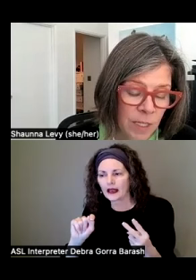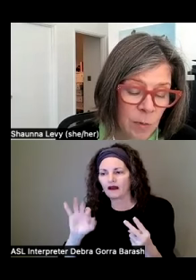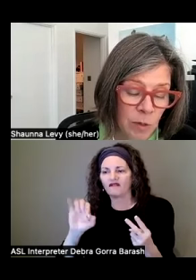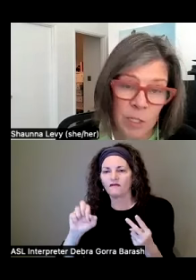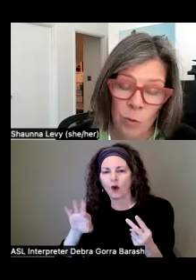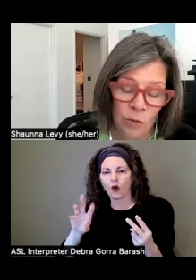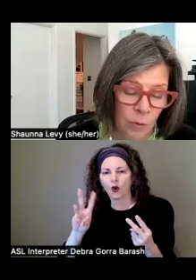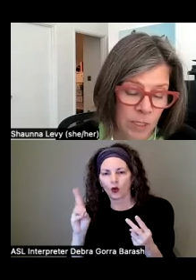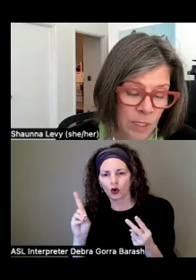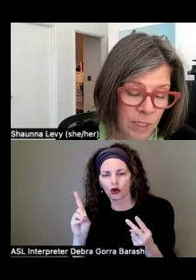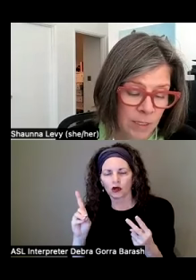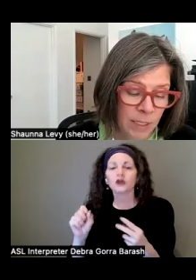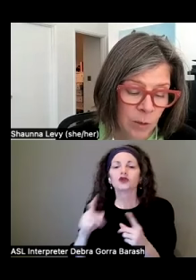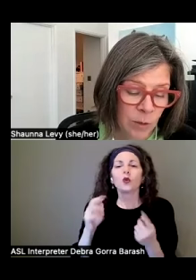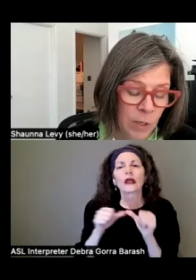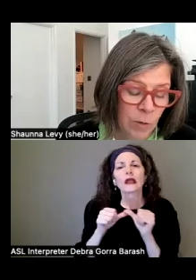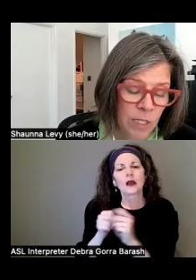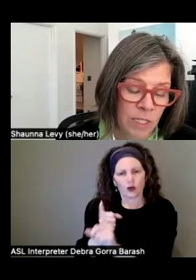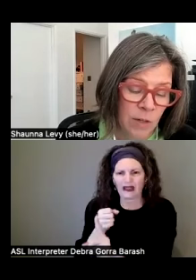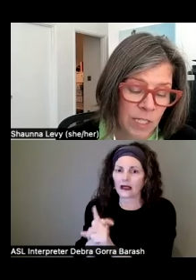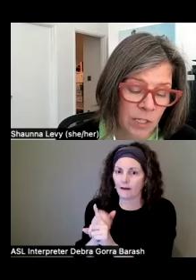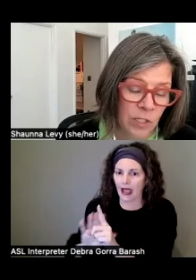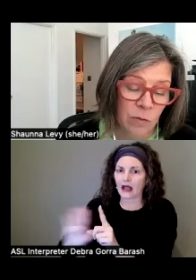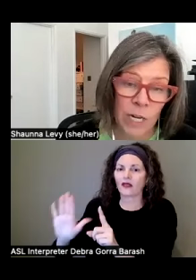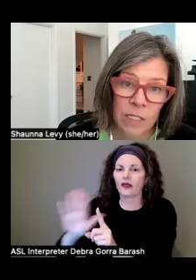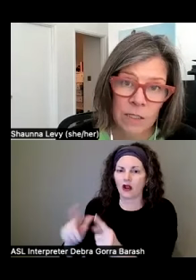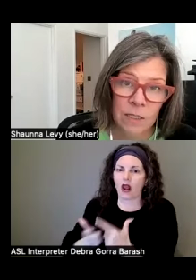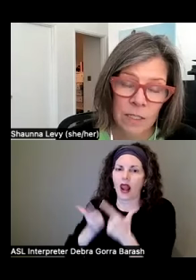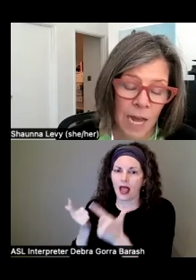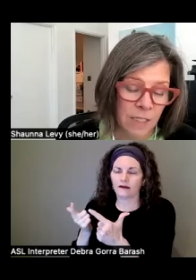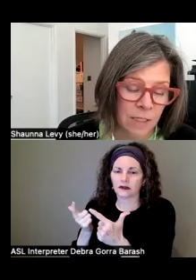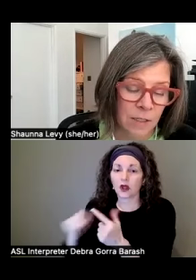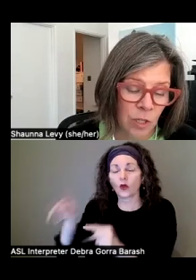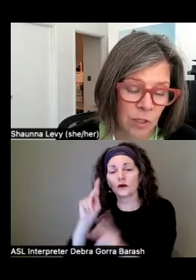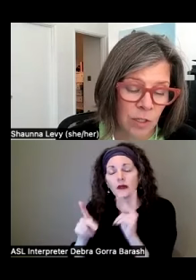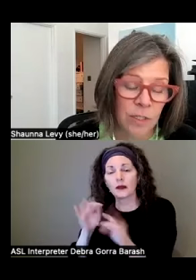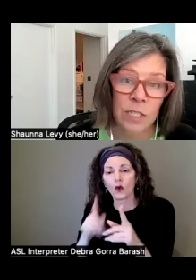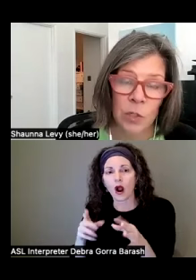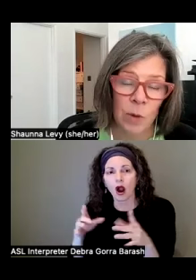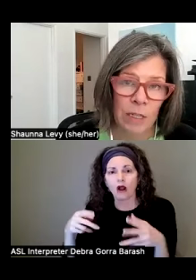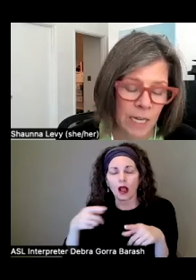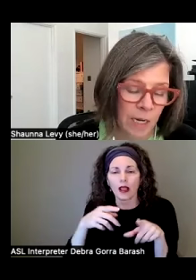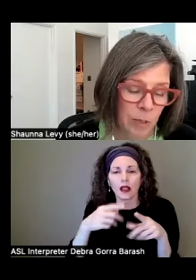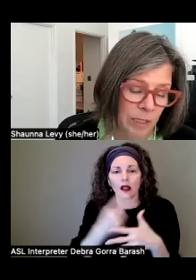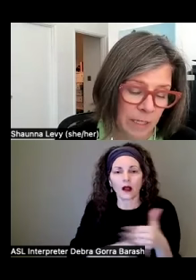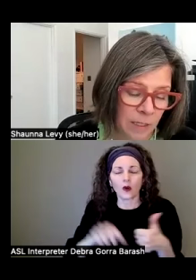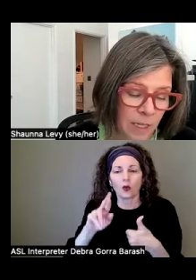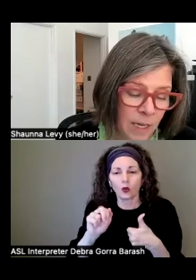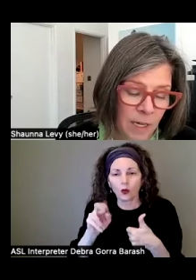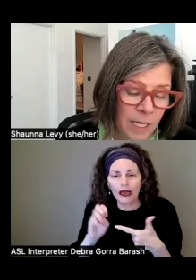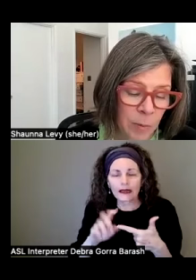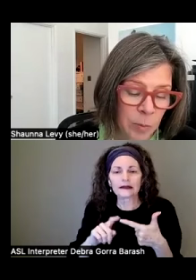of the communities we're focused on, including those at the intersections of race, class, gender, sexuality, and